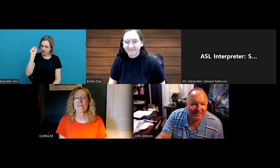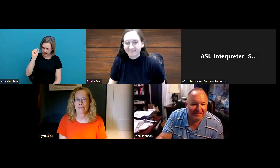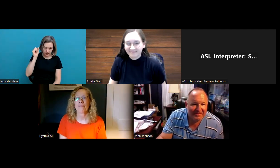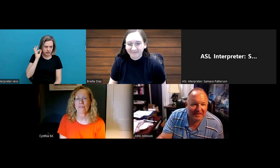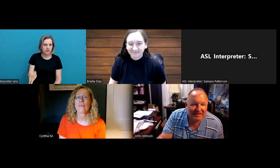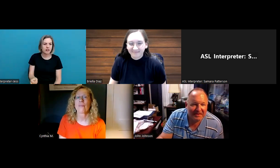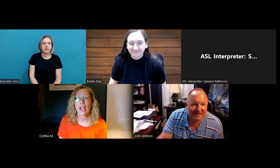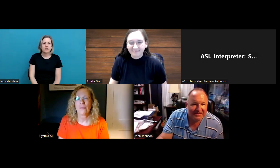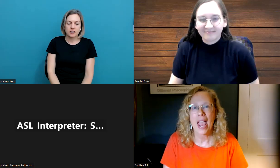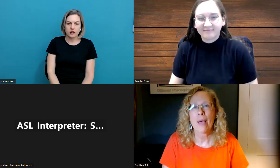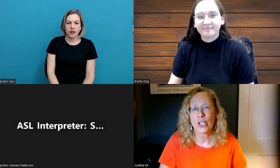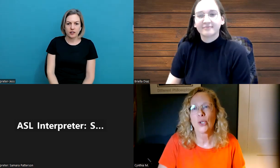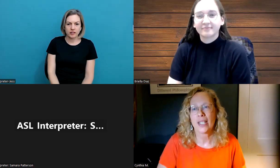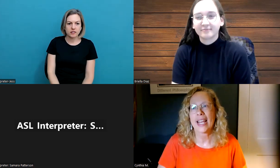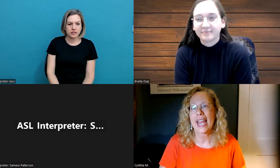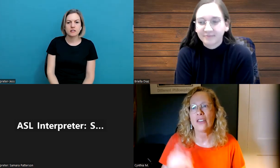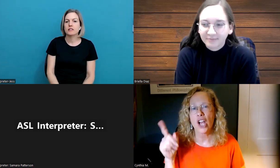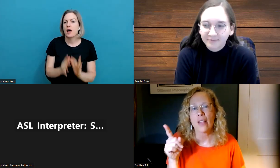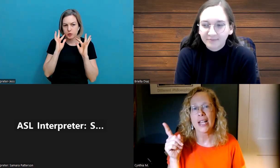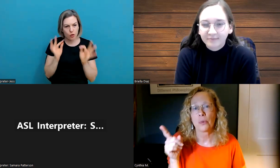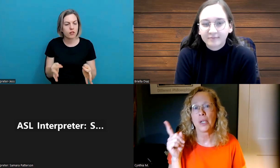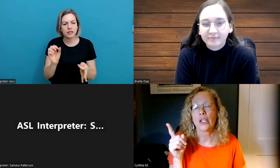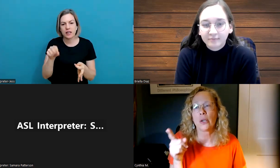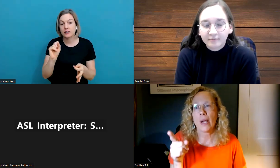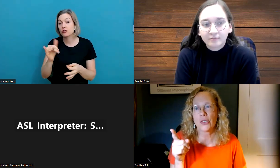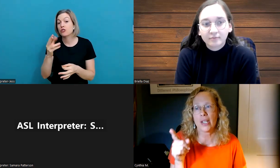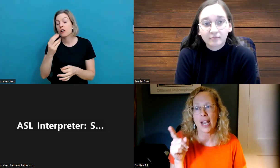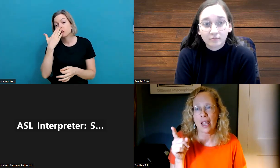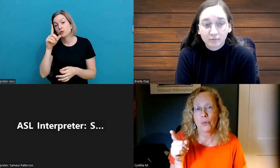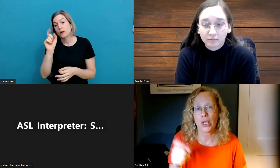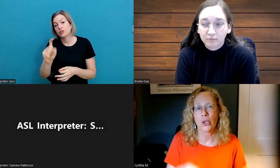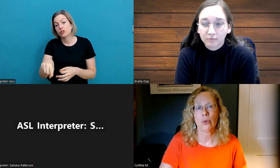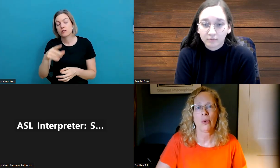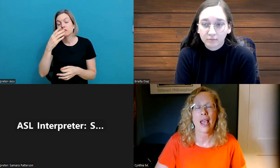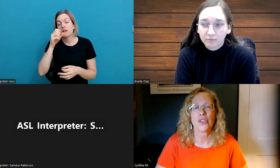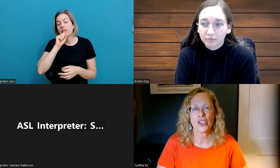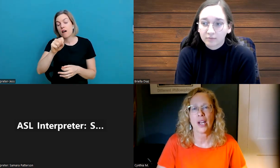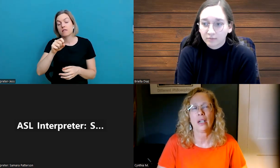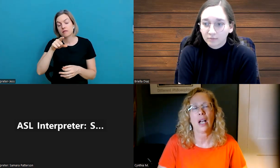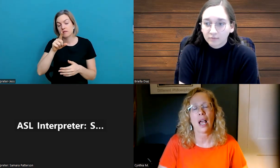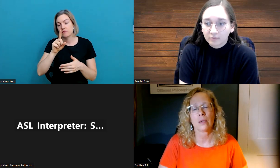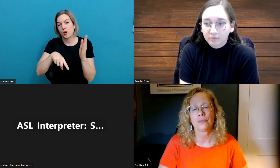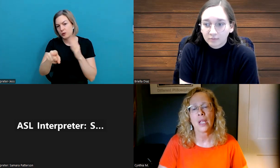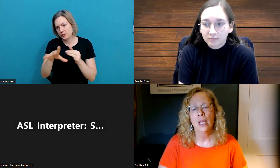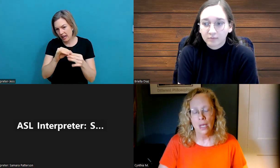that? Absolutely. Okay, great. And John, that's a really good question. I love what you have to